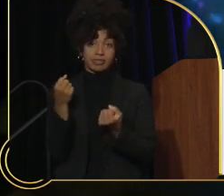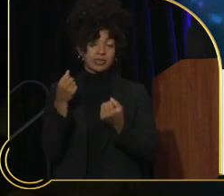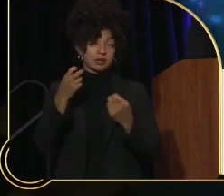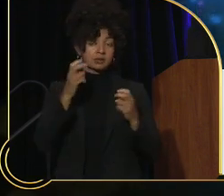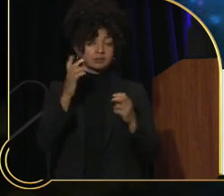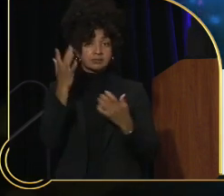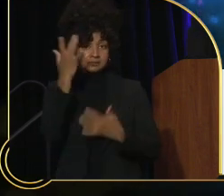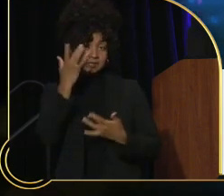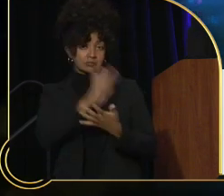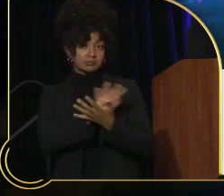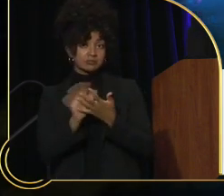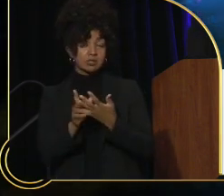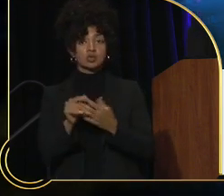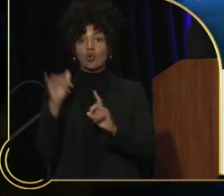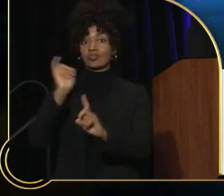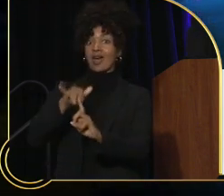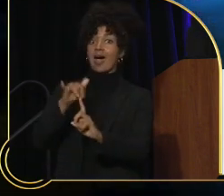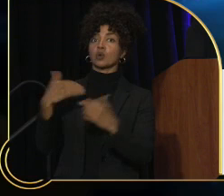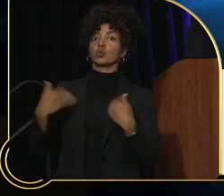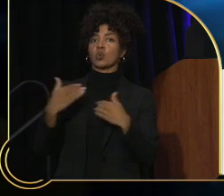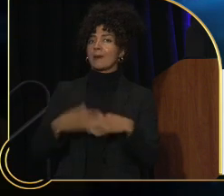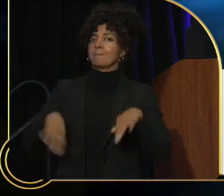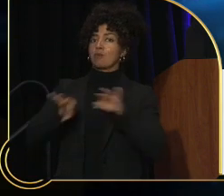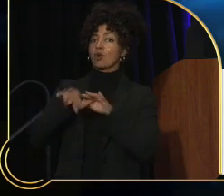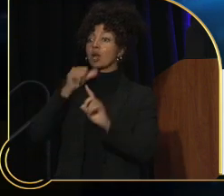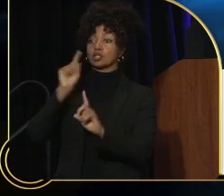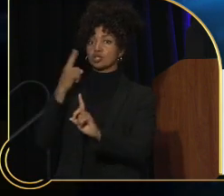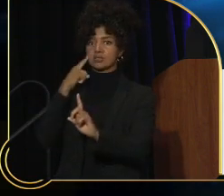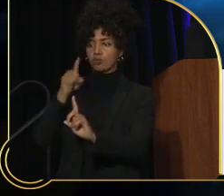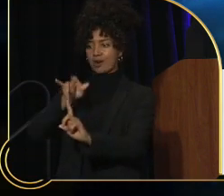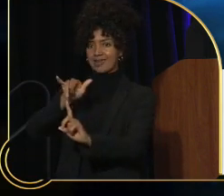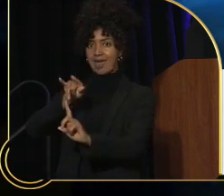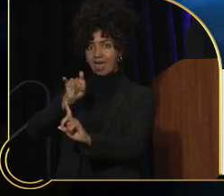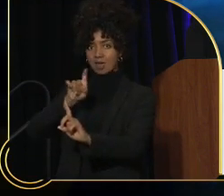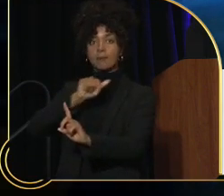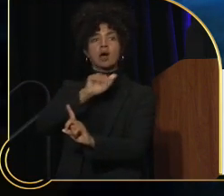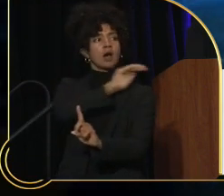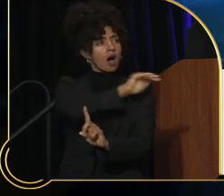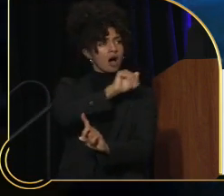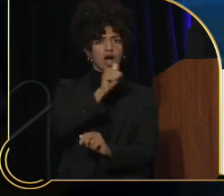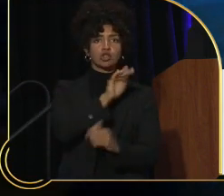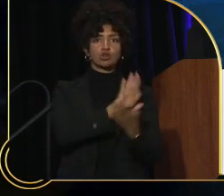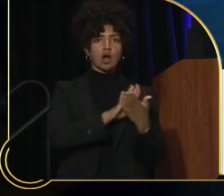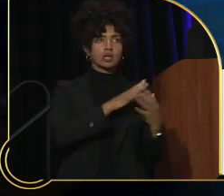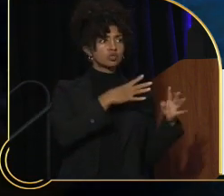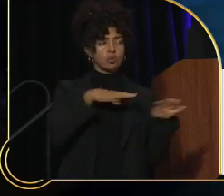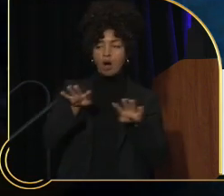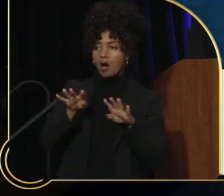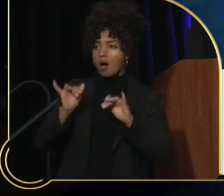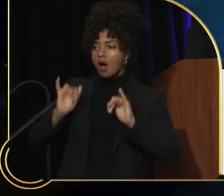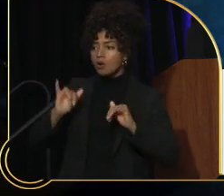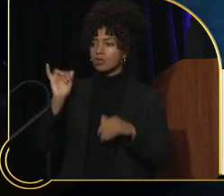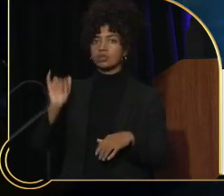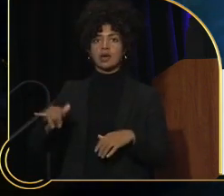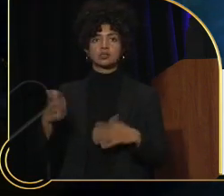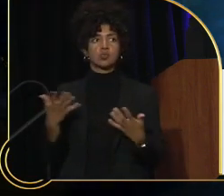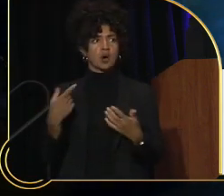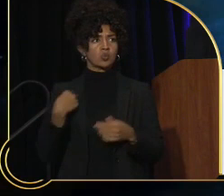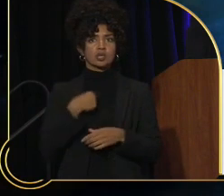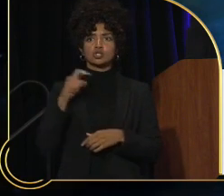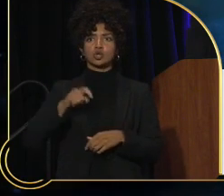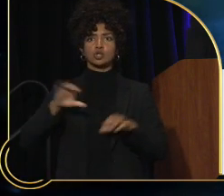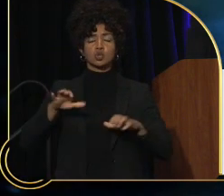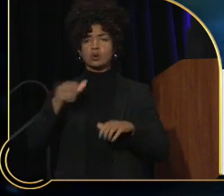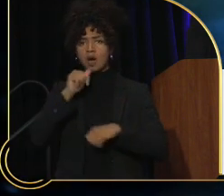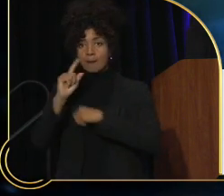other colleges look and see, oh, that's what we're supposed to be doing. Not punishing our students with mental health conditions,